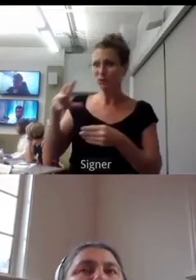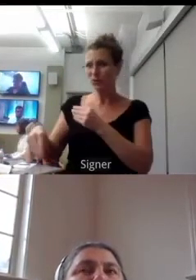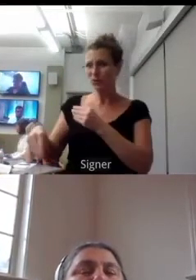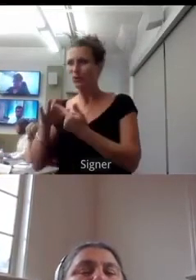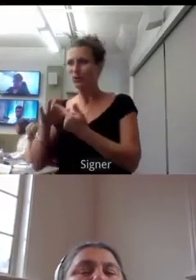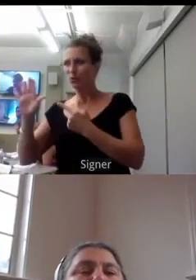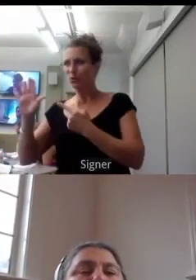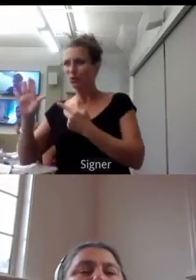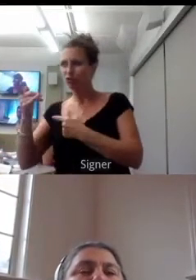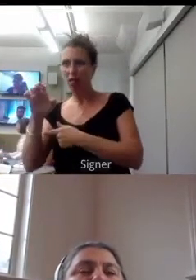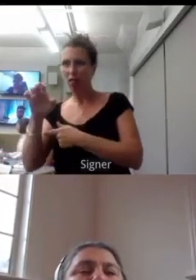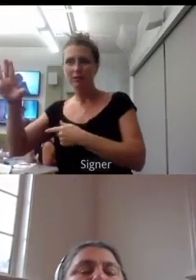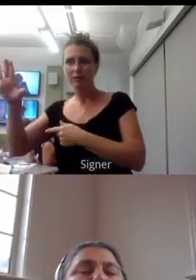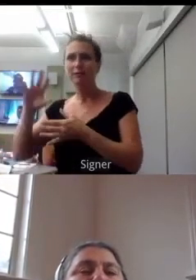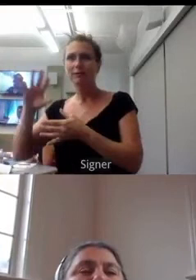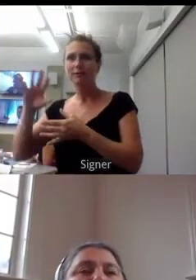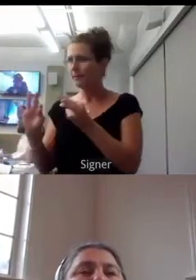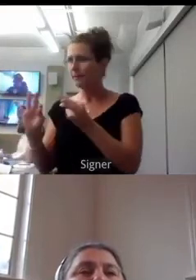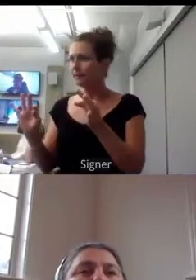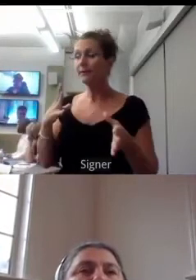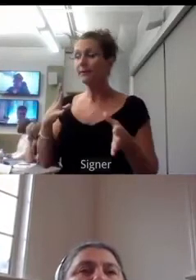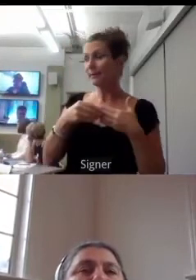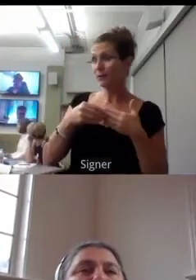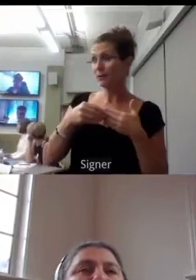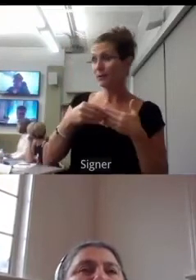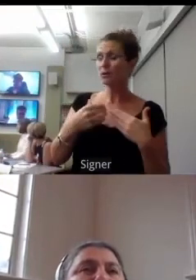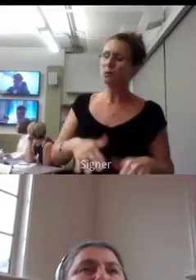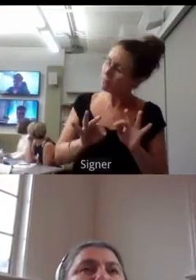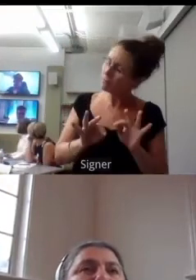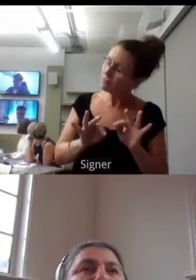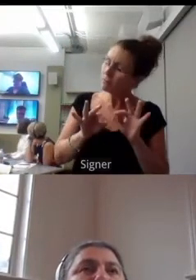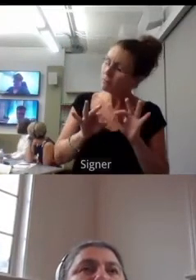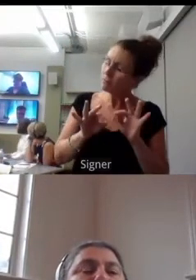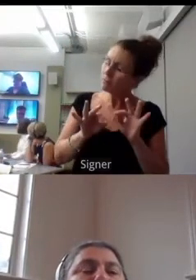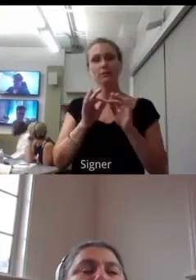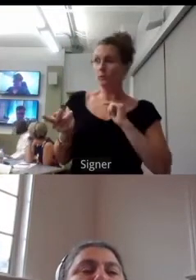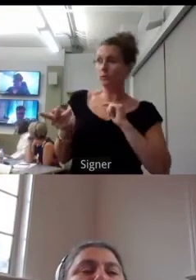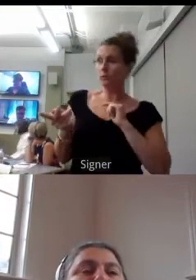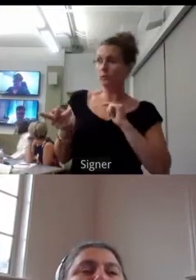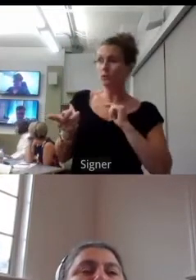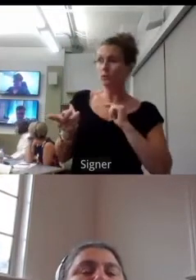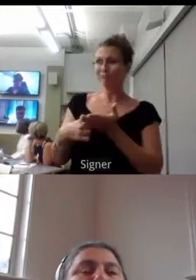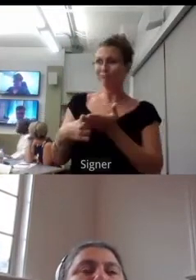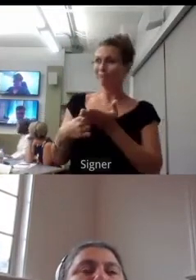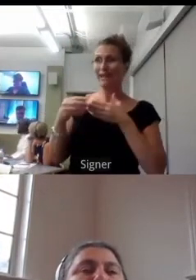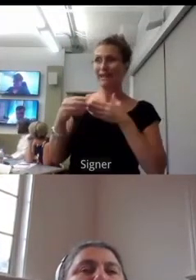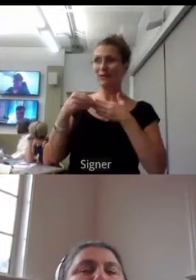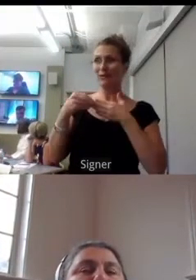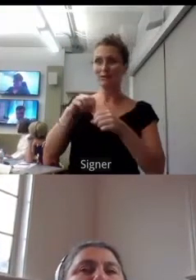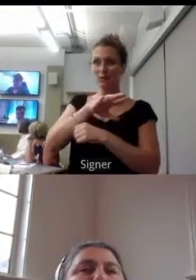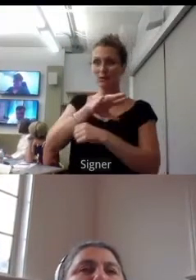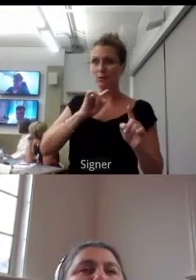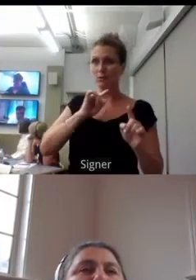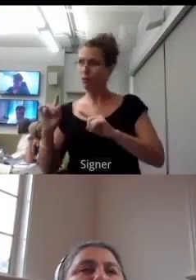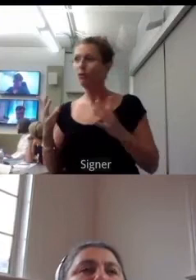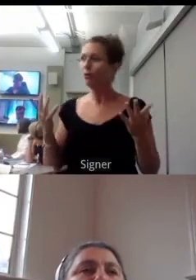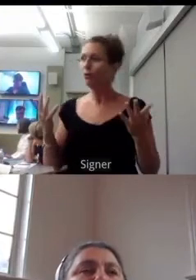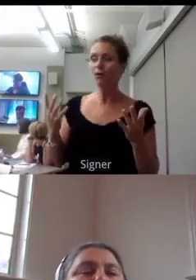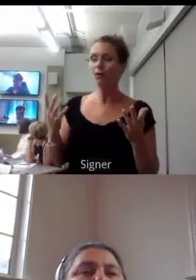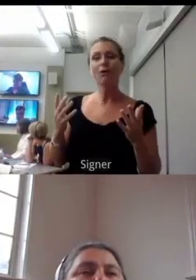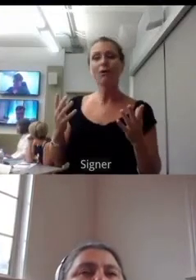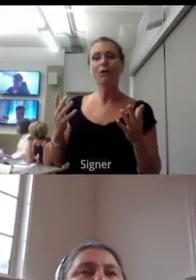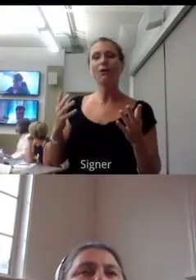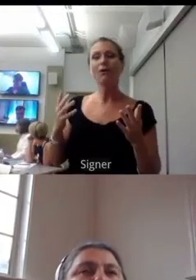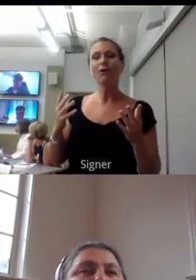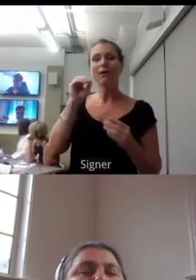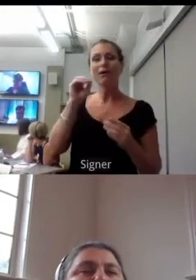incredibly important. And when both you and Charles talked about leadership in your reports, you were talking about leadership within the Ontario government. Yes. You said that both of you